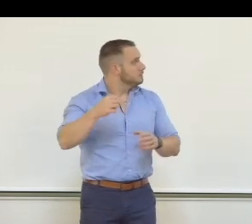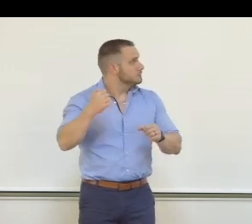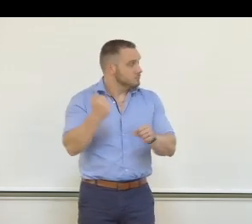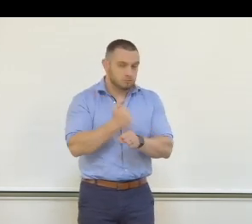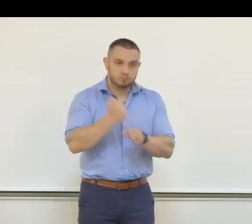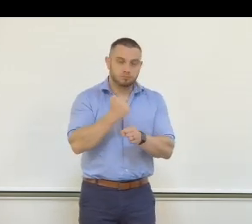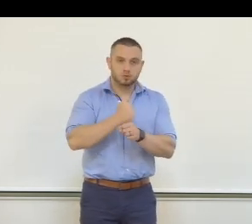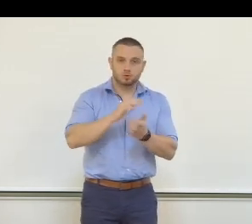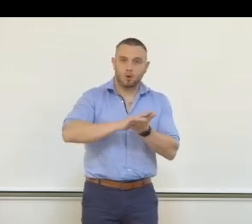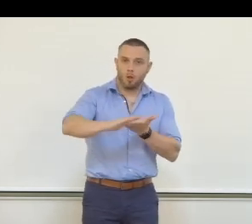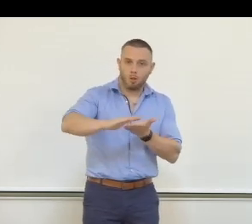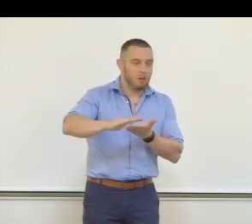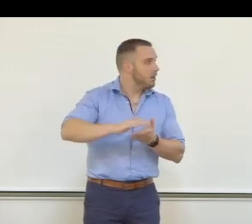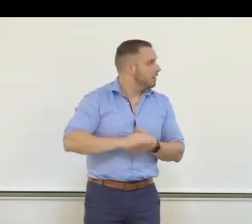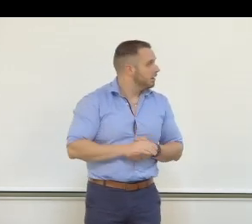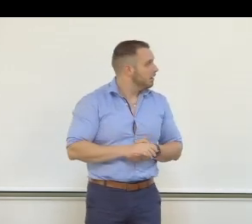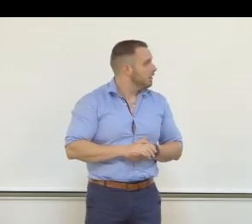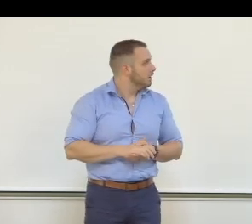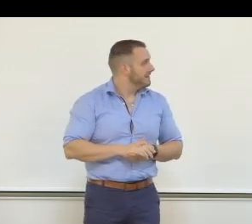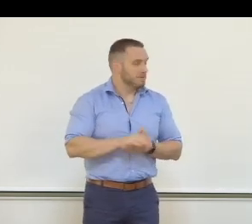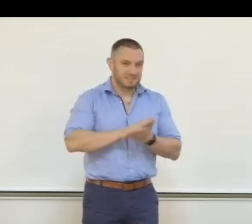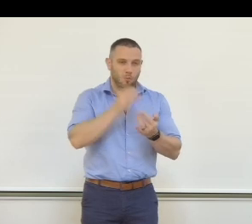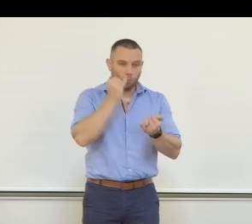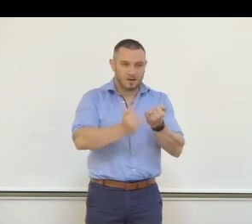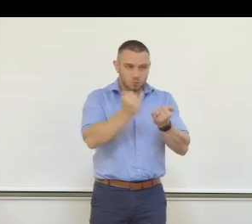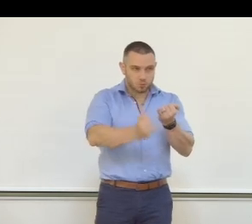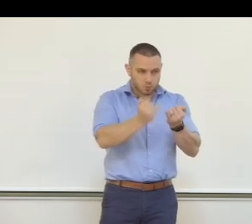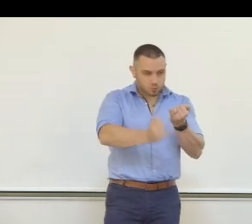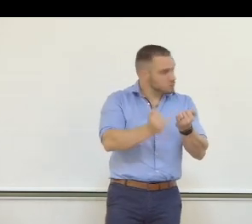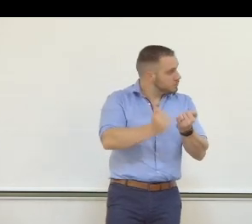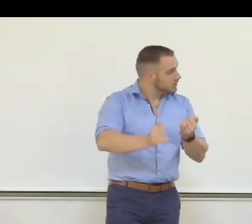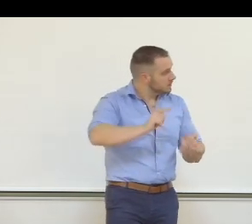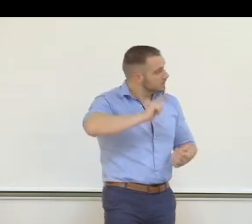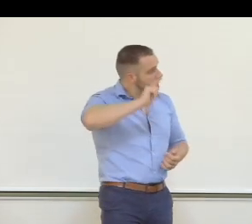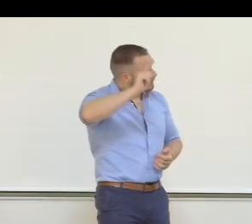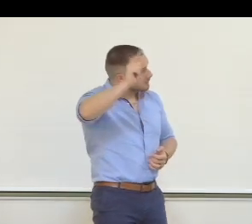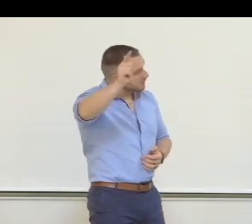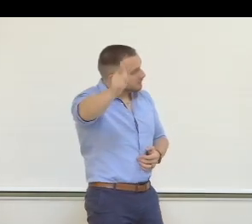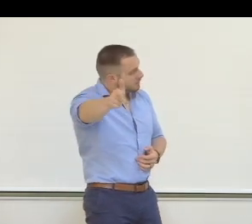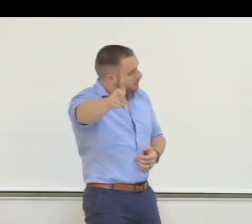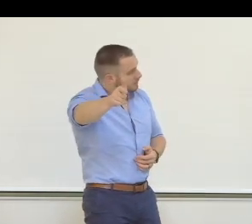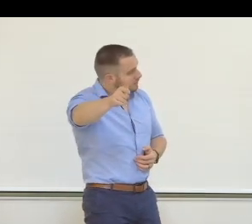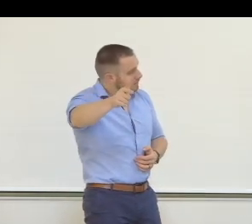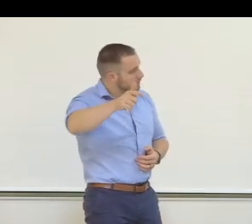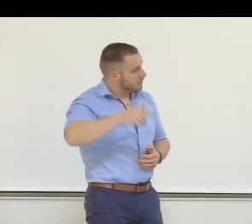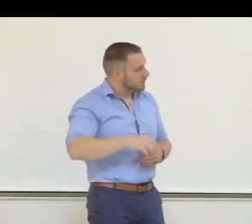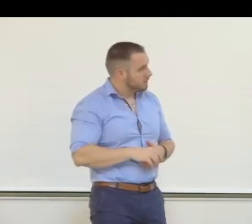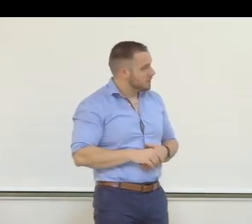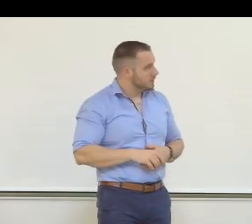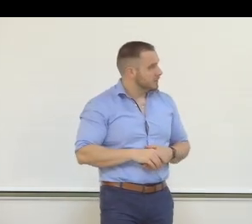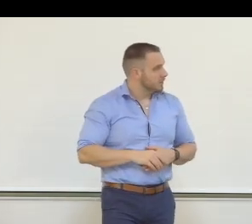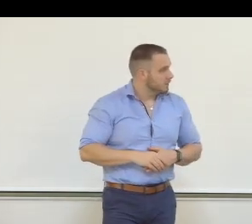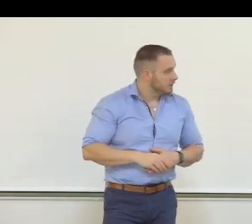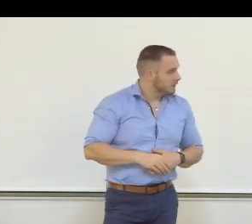the conditions inside get increasingly Mars-like. And all the way at the end, because we have some process that will